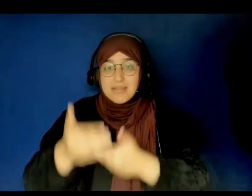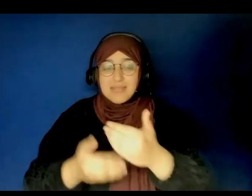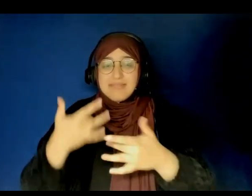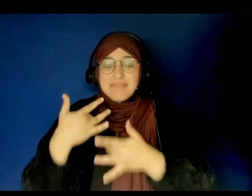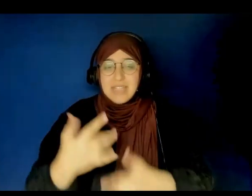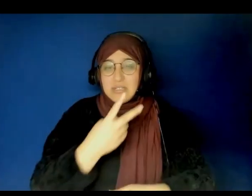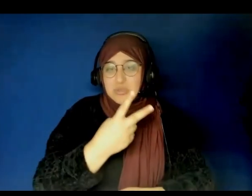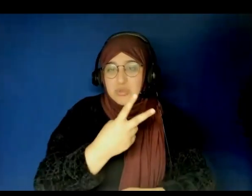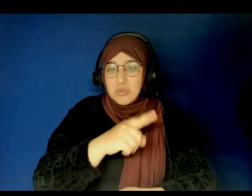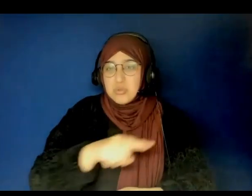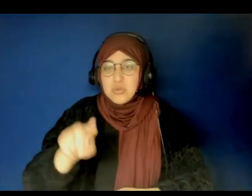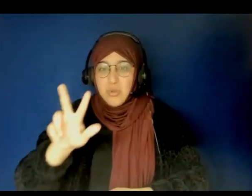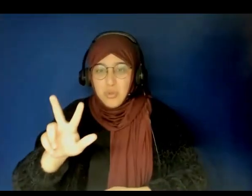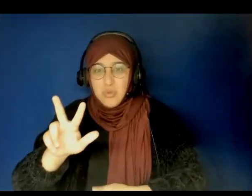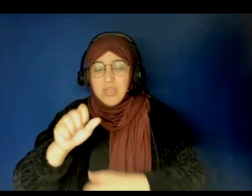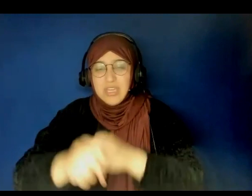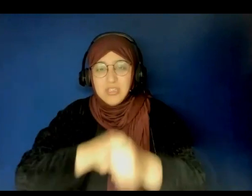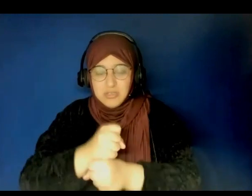to 6.